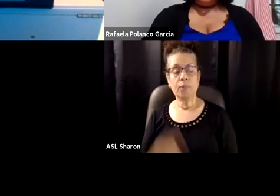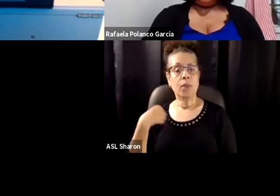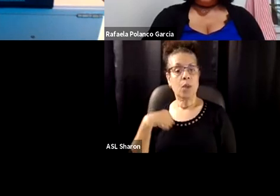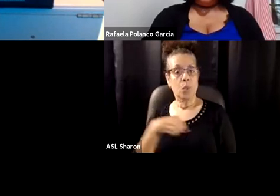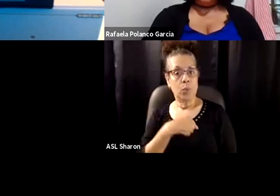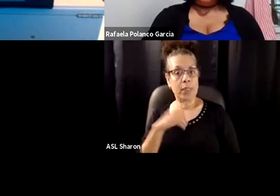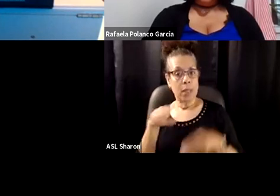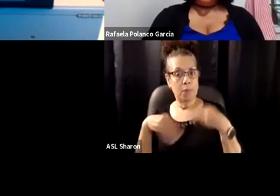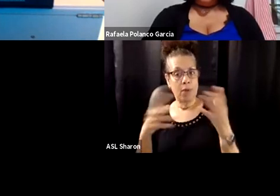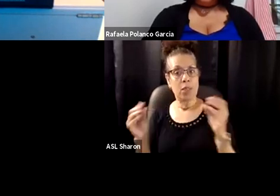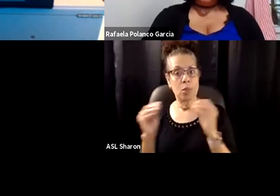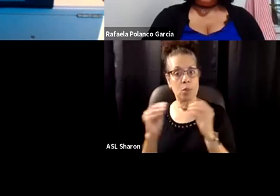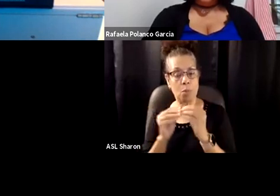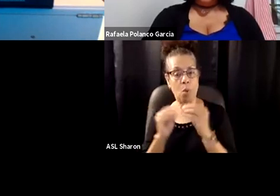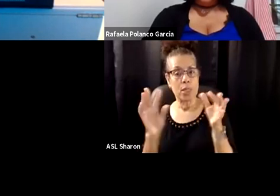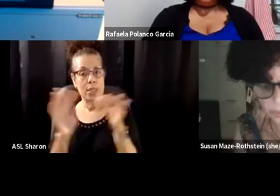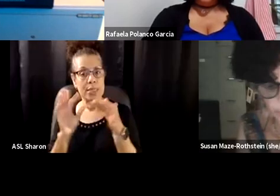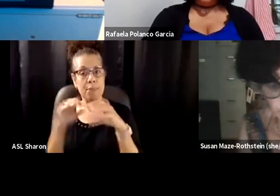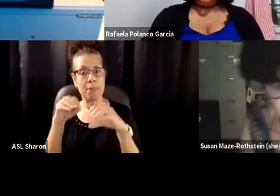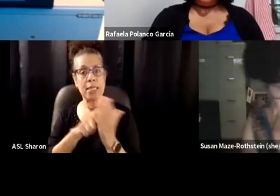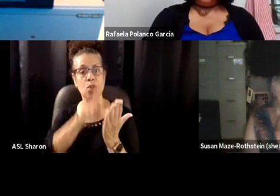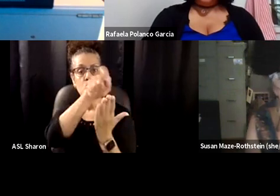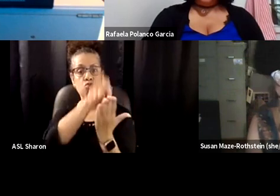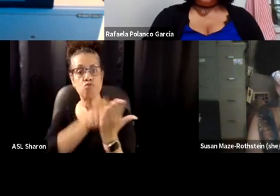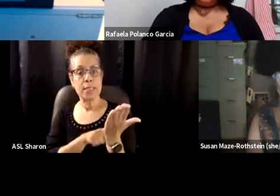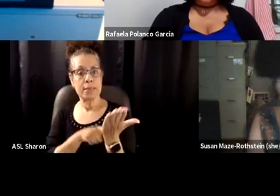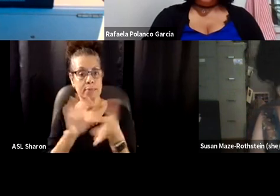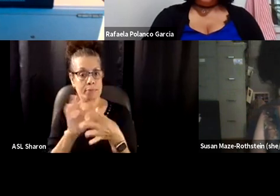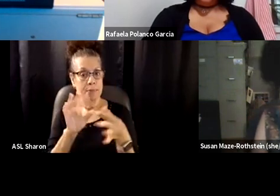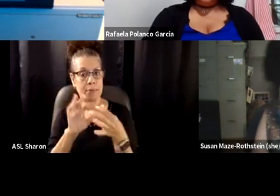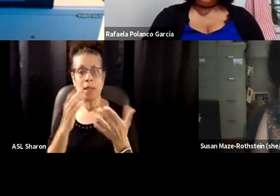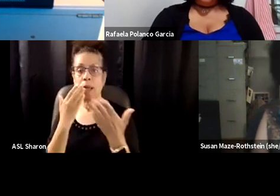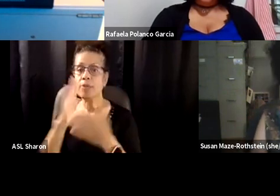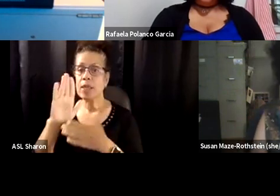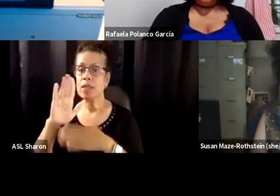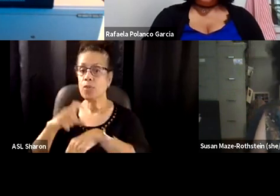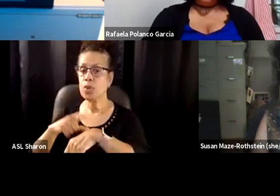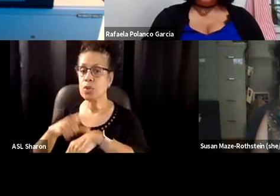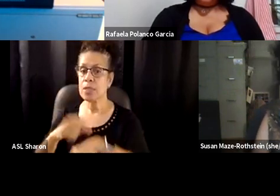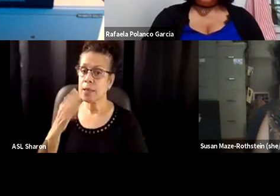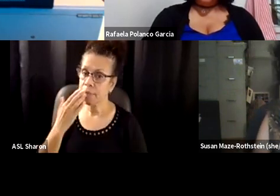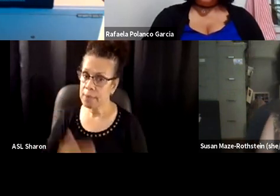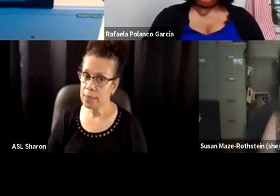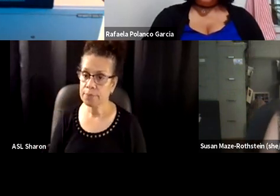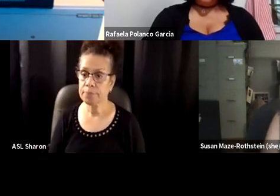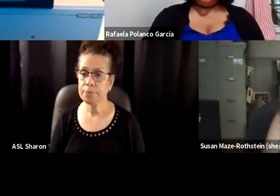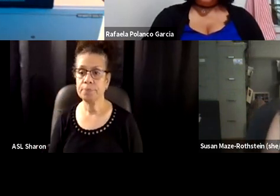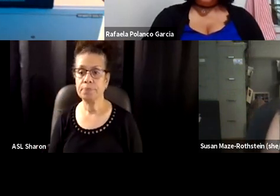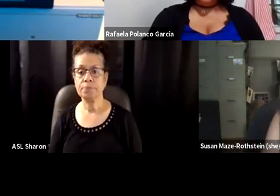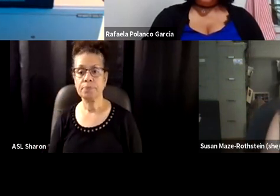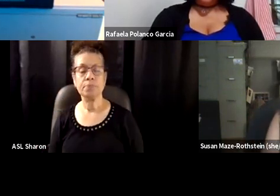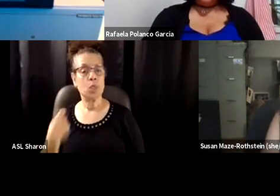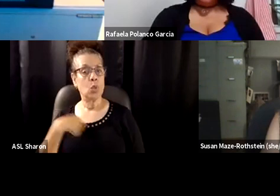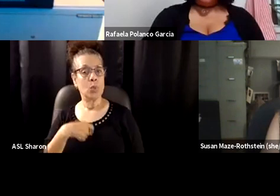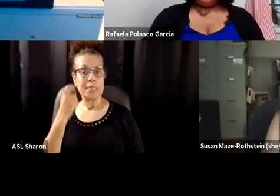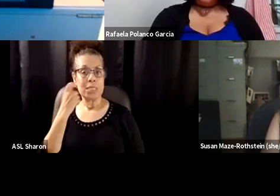provided additional statements in our written testimony and i appreciate your time tonight thank you everyone thank you we did just receive your